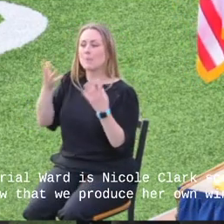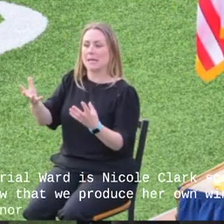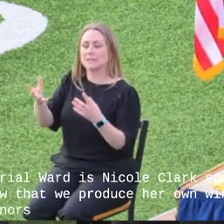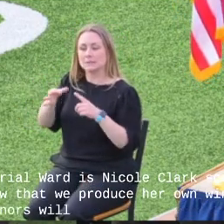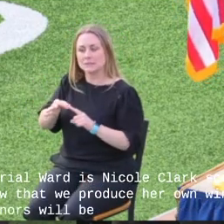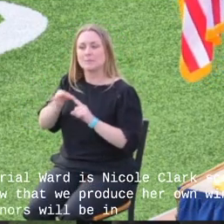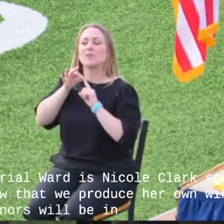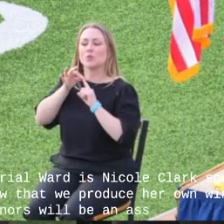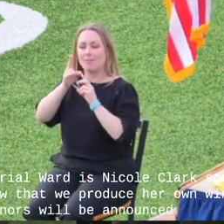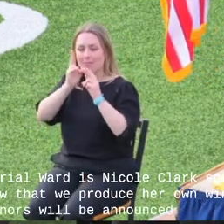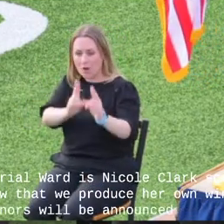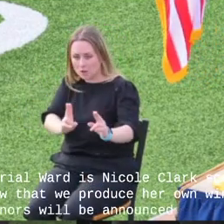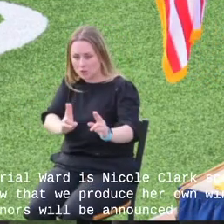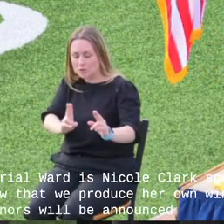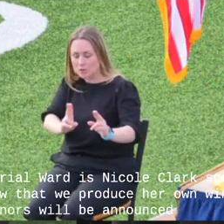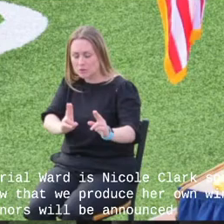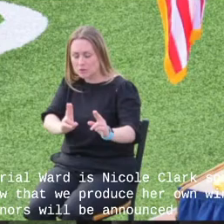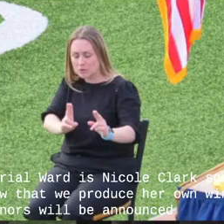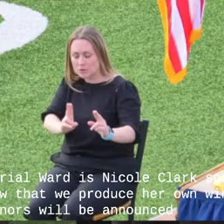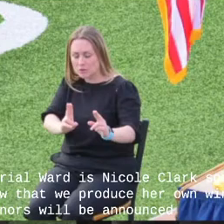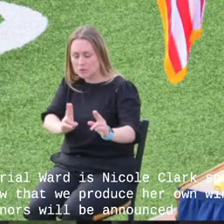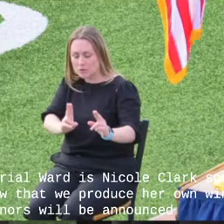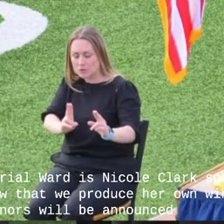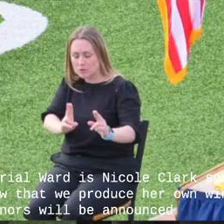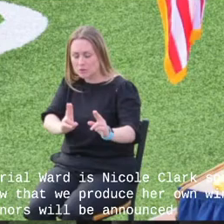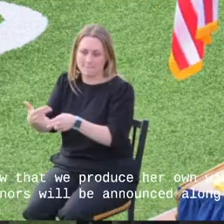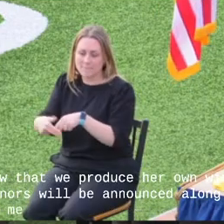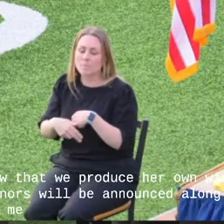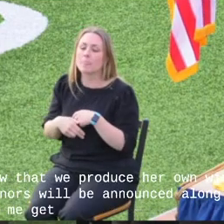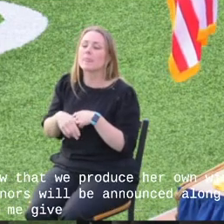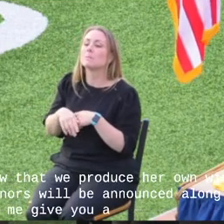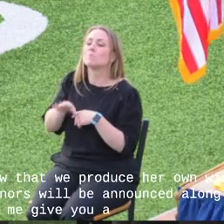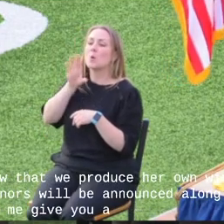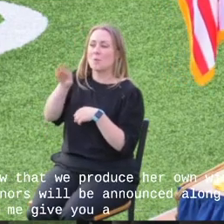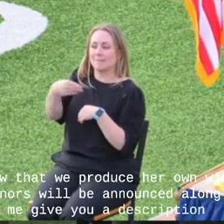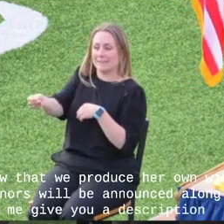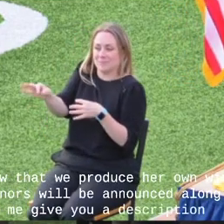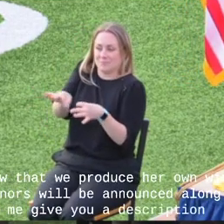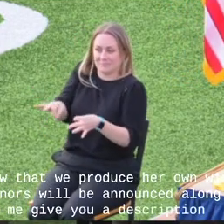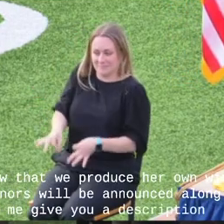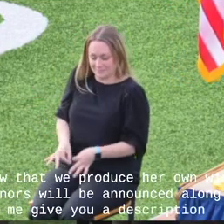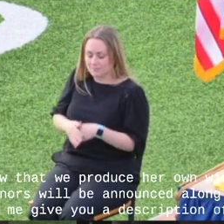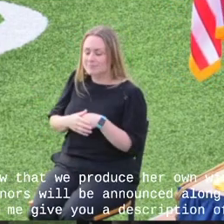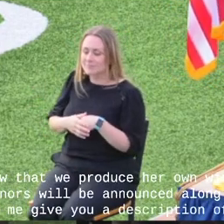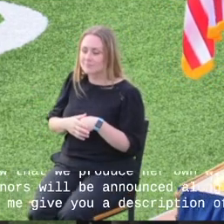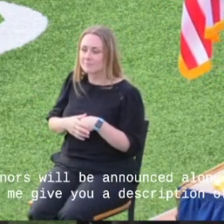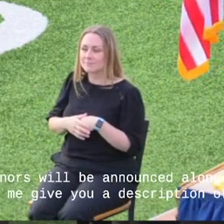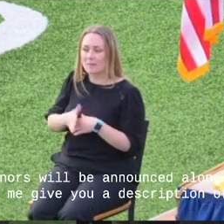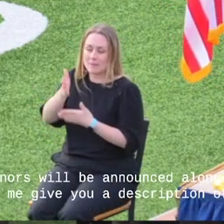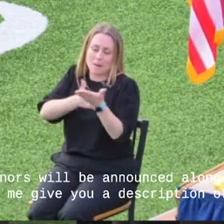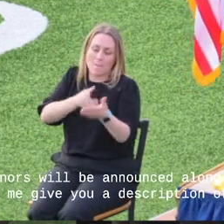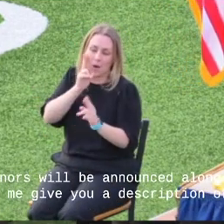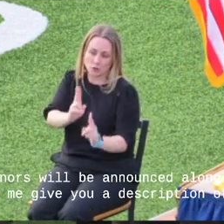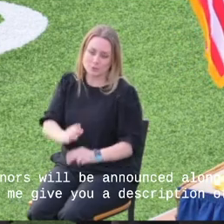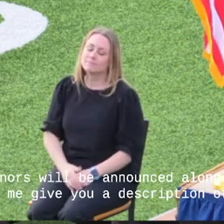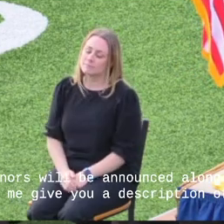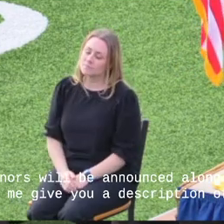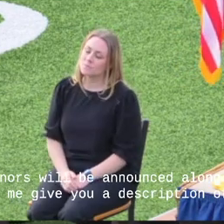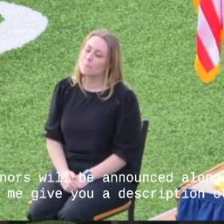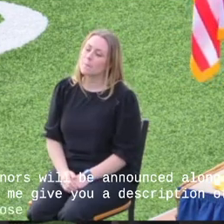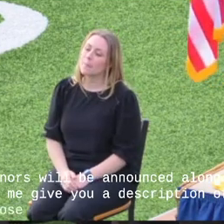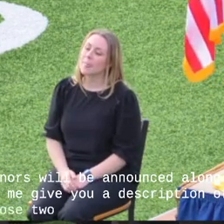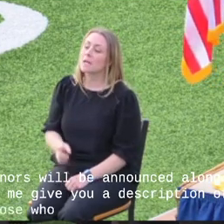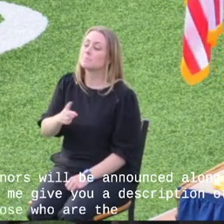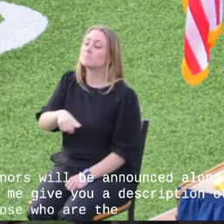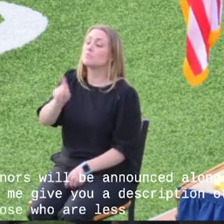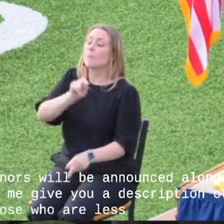honors will be announced along with their names. Let me give you a description of those honors. Those